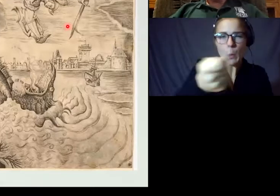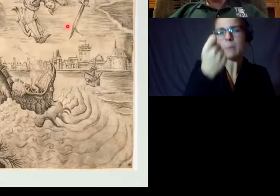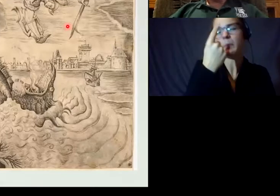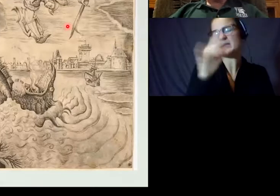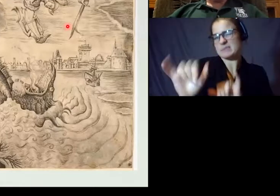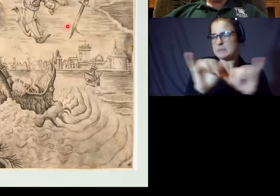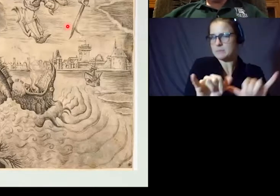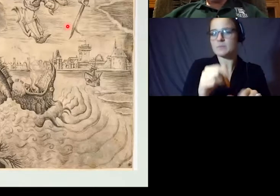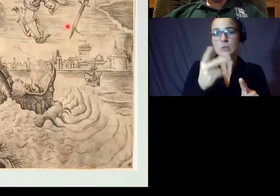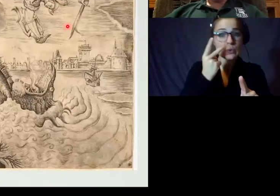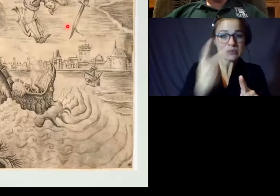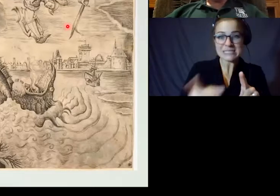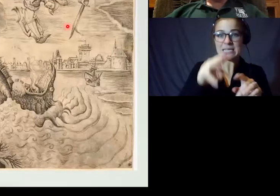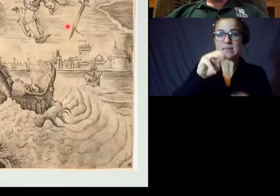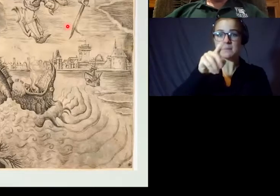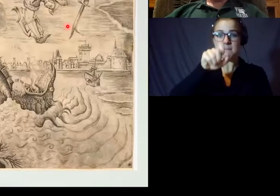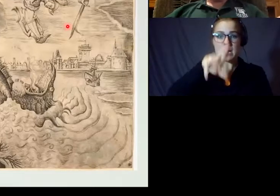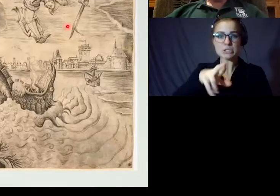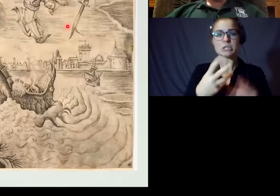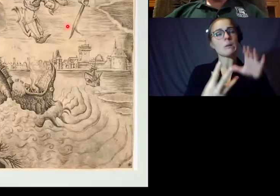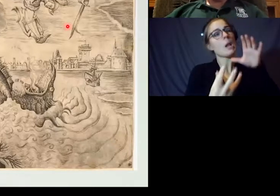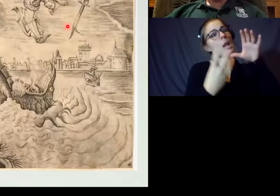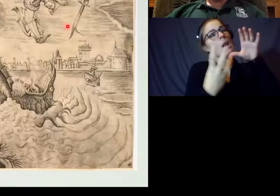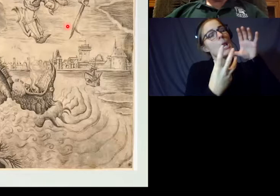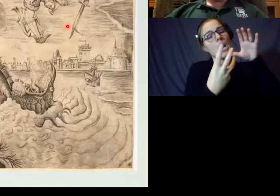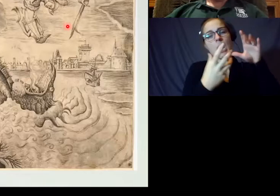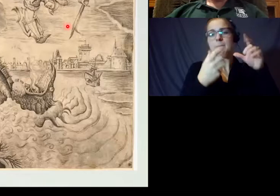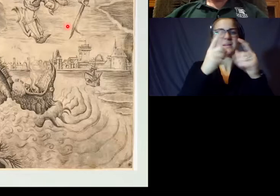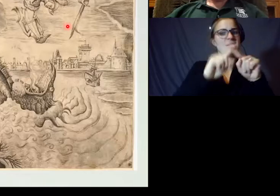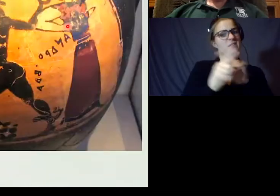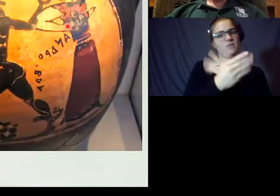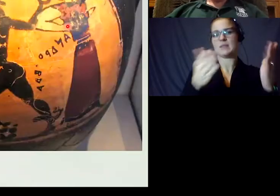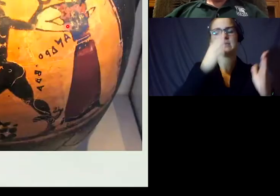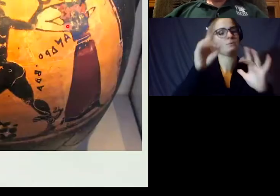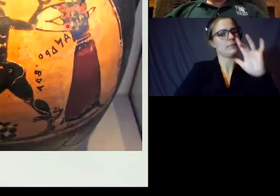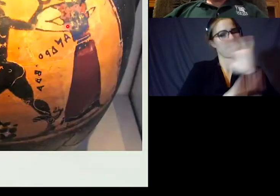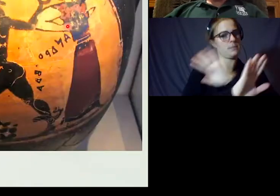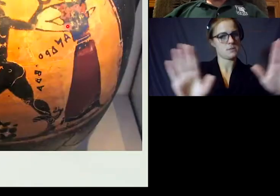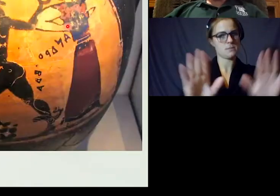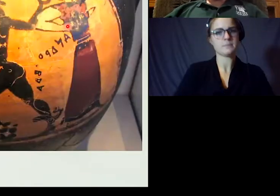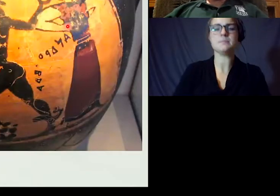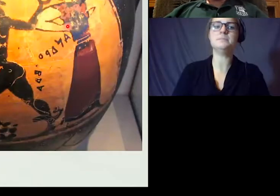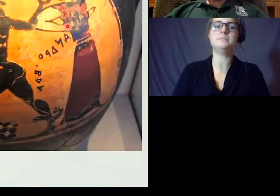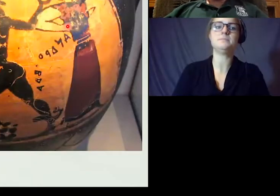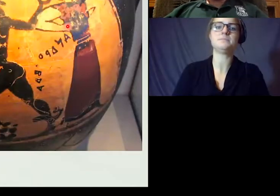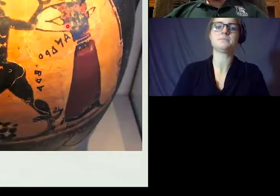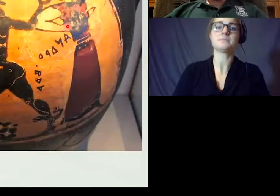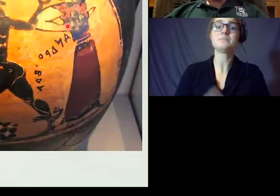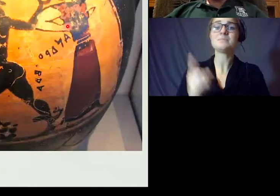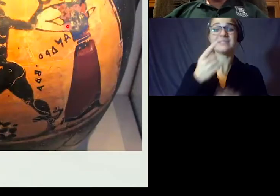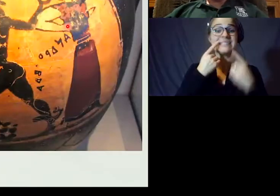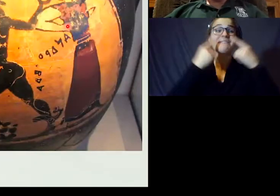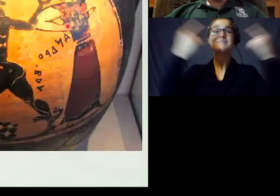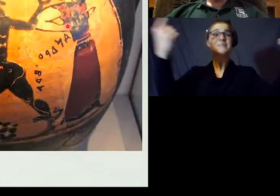kills Cetus, the sea monster, weds Andromeda, and there's all kinds of other things that I'm going to skip. This is a famous story. It has